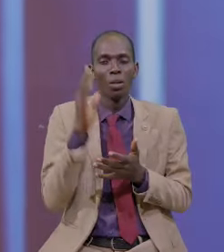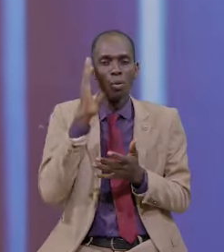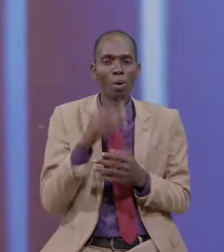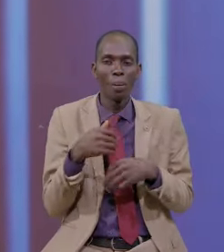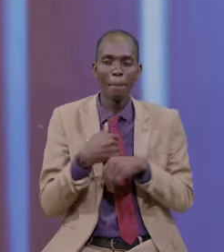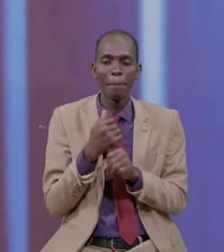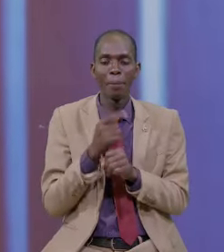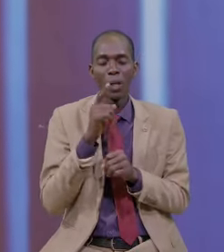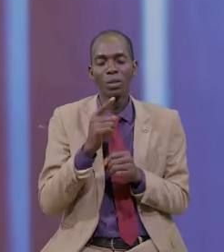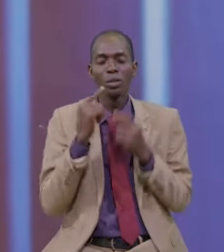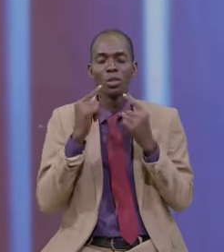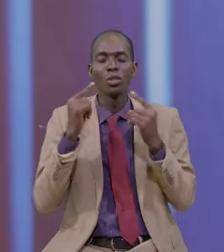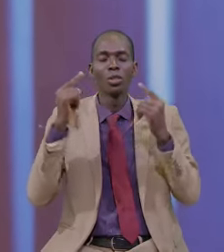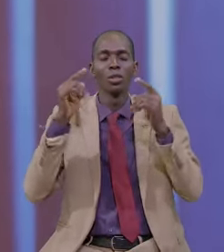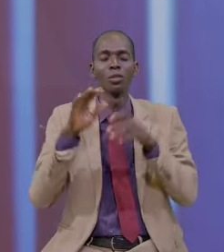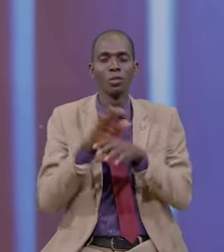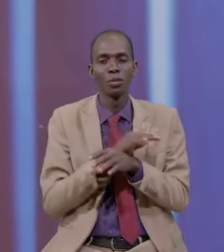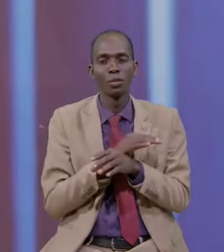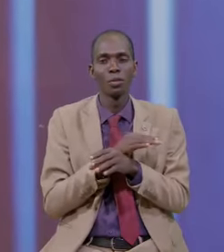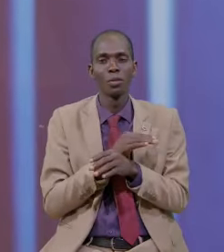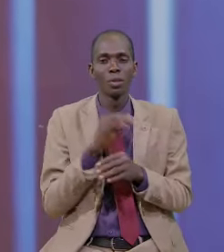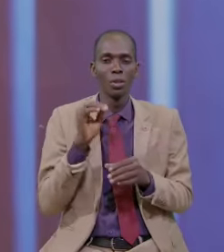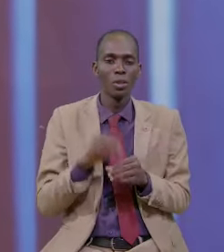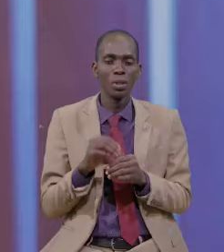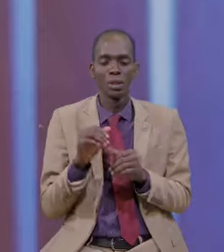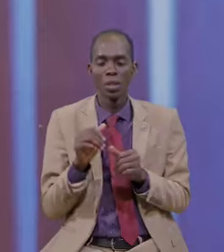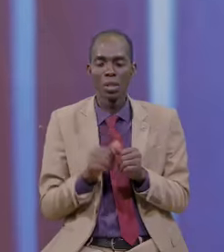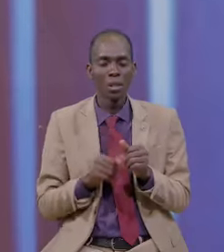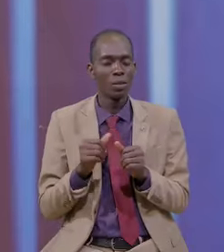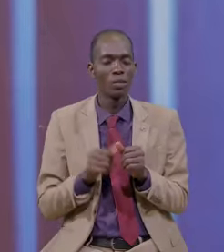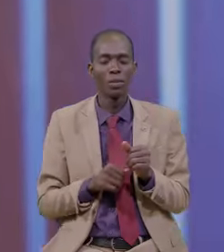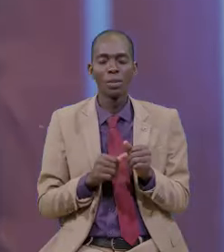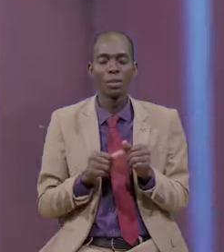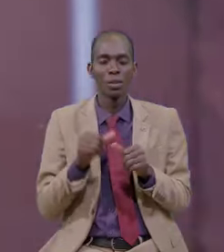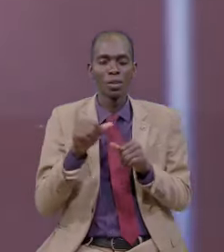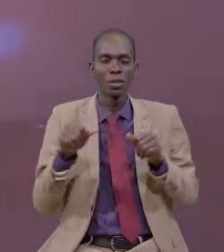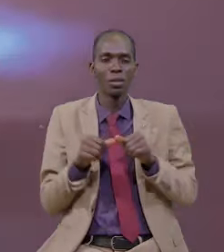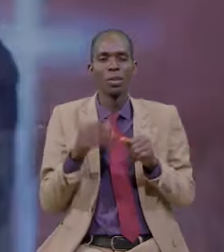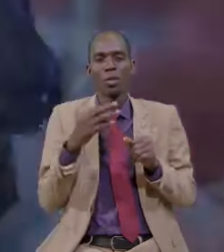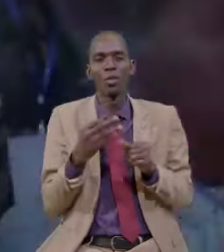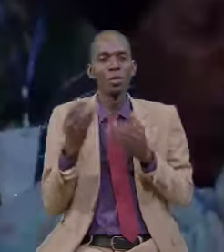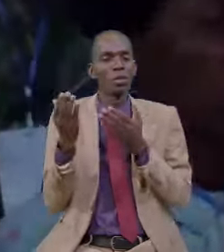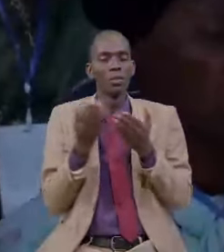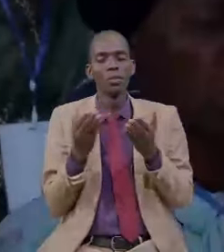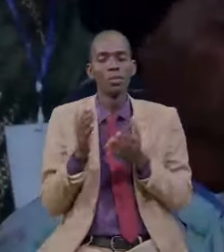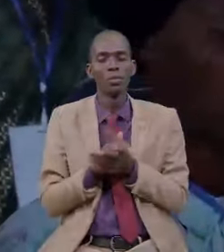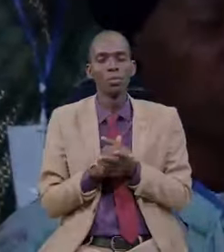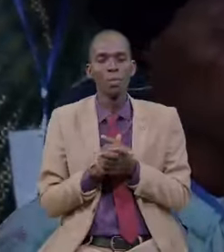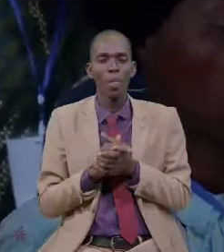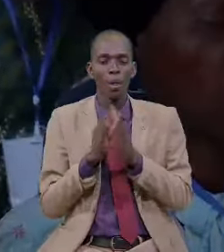successful in every field of service. Pray from your